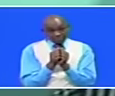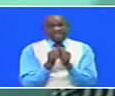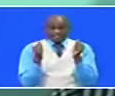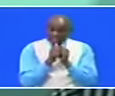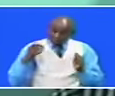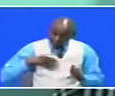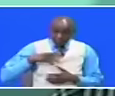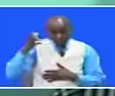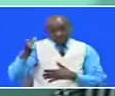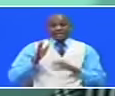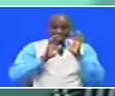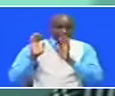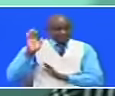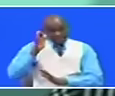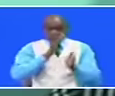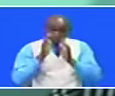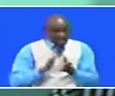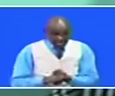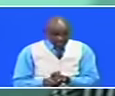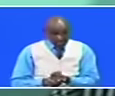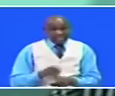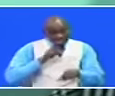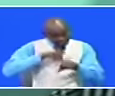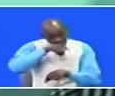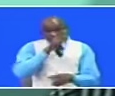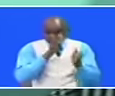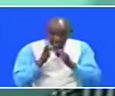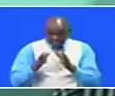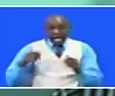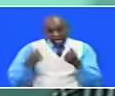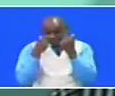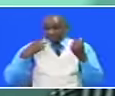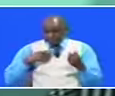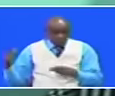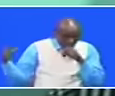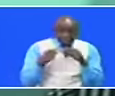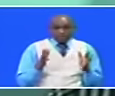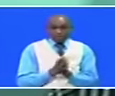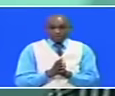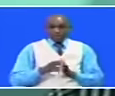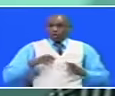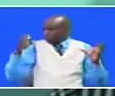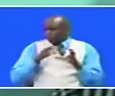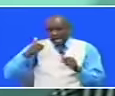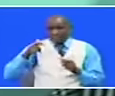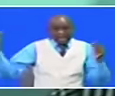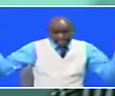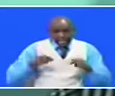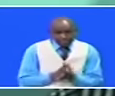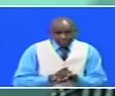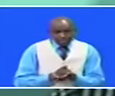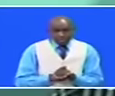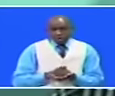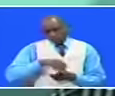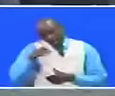people who strategized his campaign. And as they were planning, they were ambushed by a group of